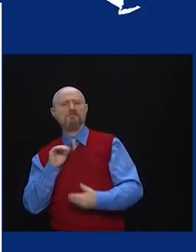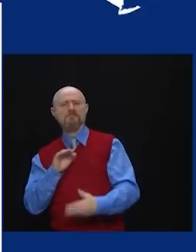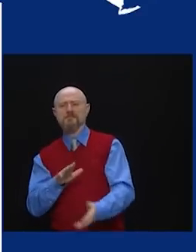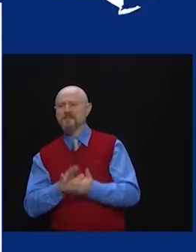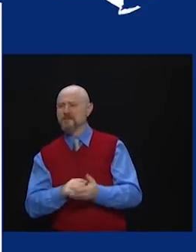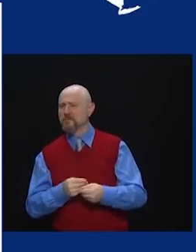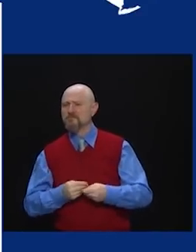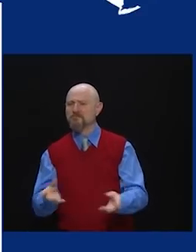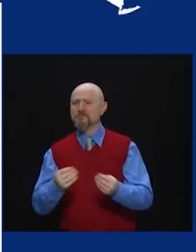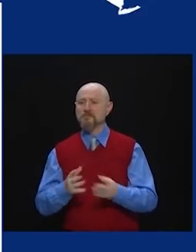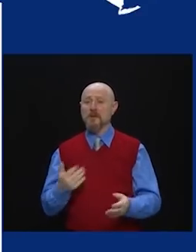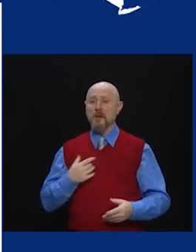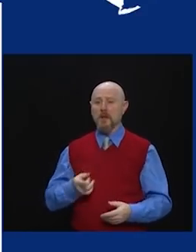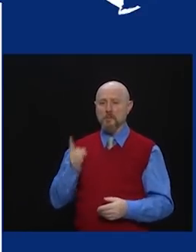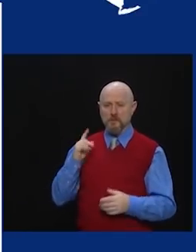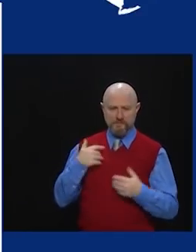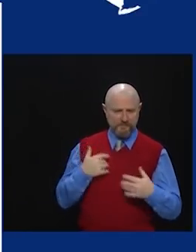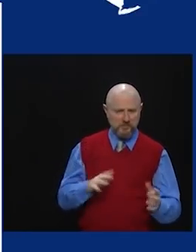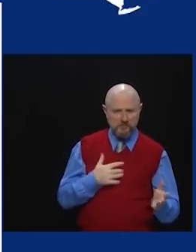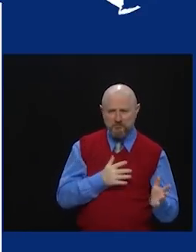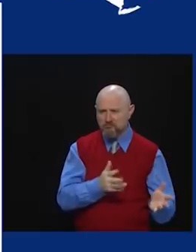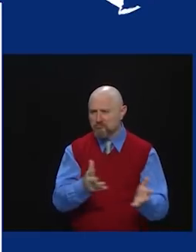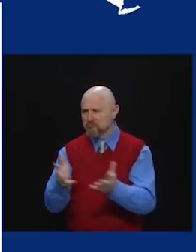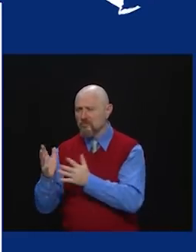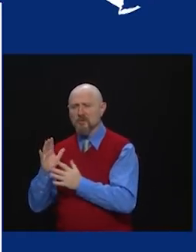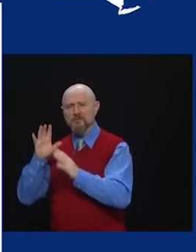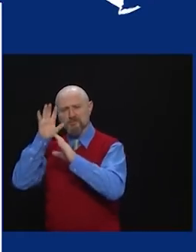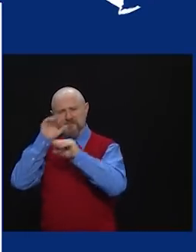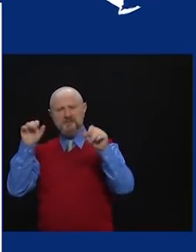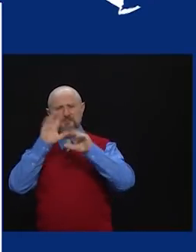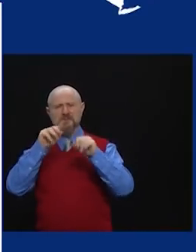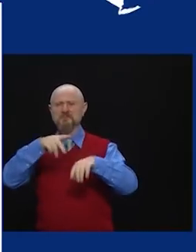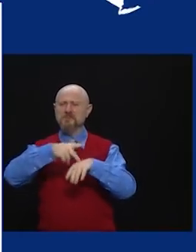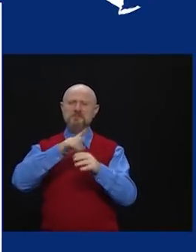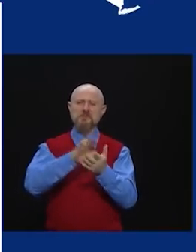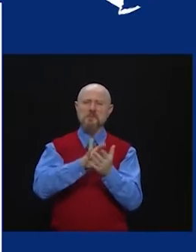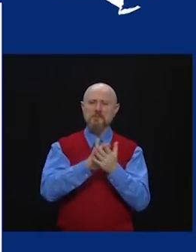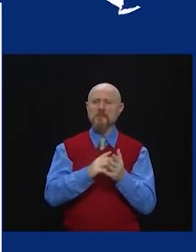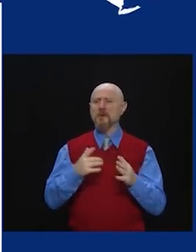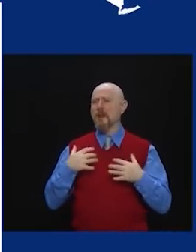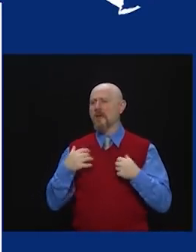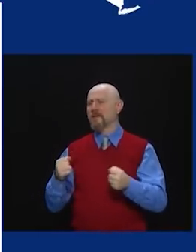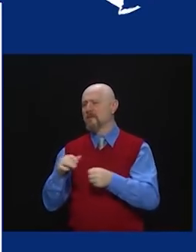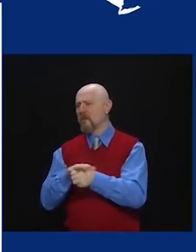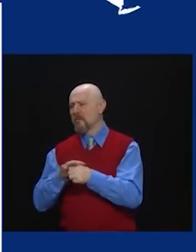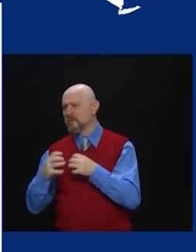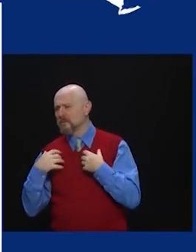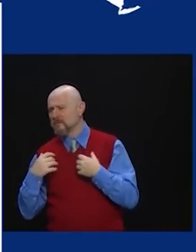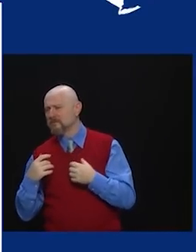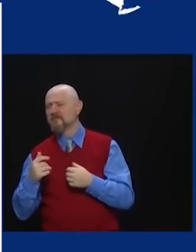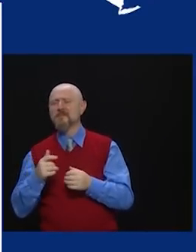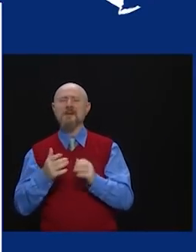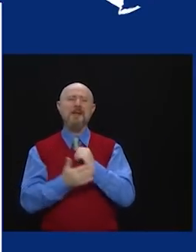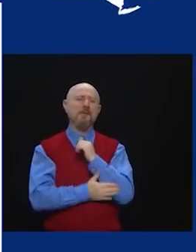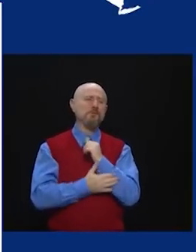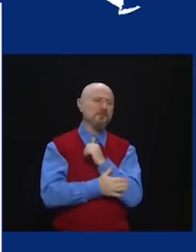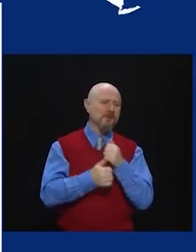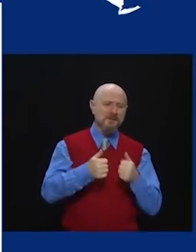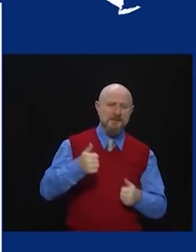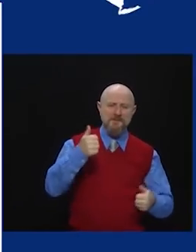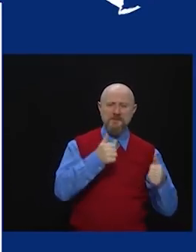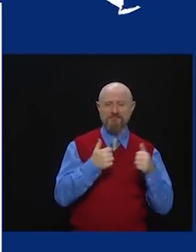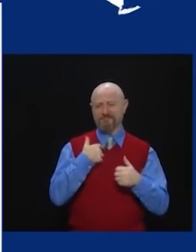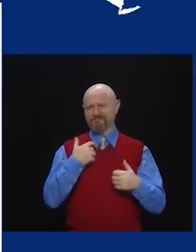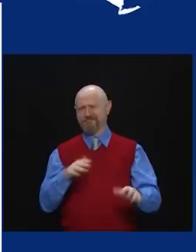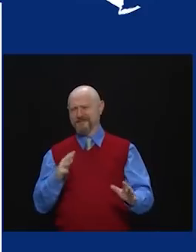last week. We've been talking to the local public health departments, talking to the county executives. I talked to 500 of them just a couple days ago. And all